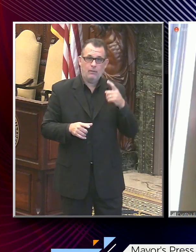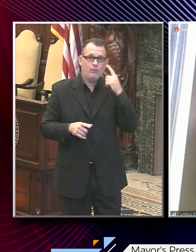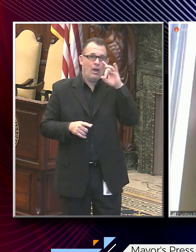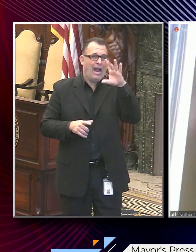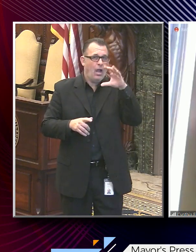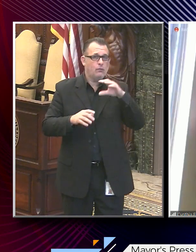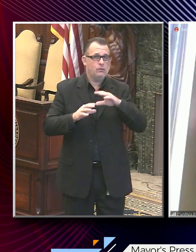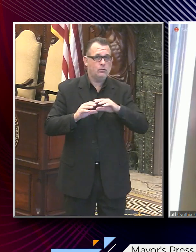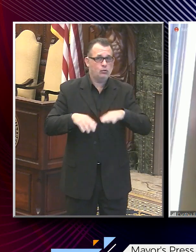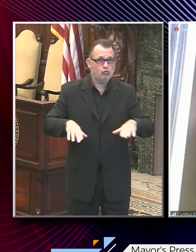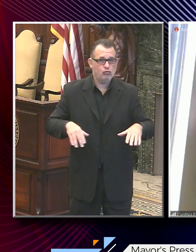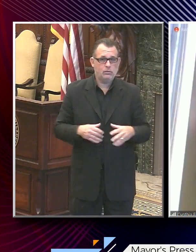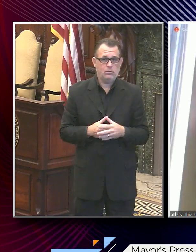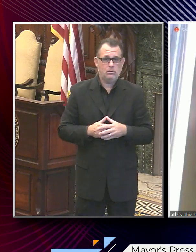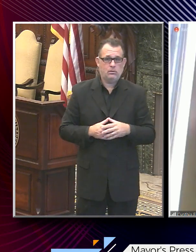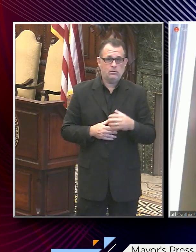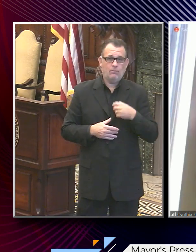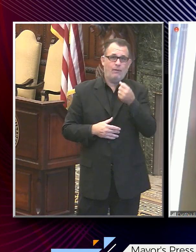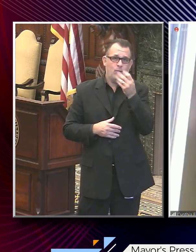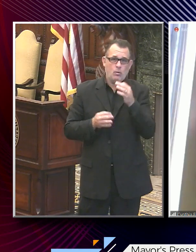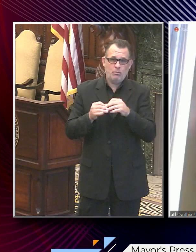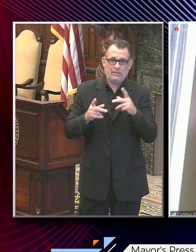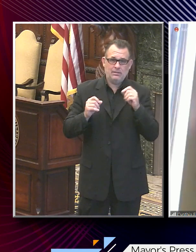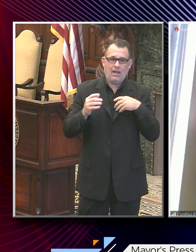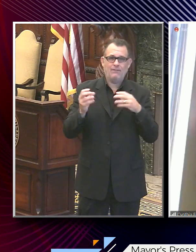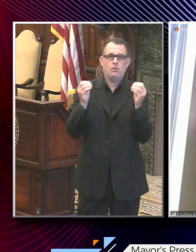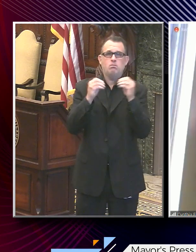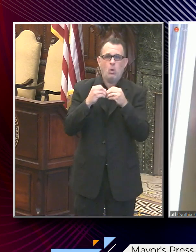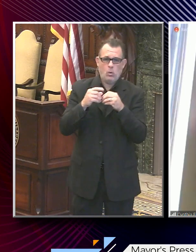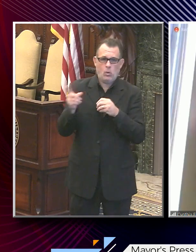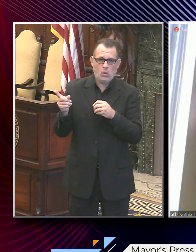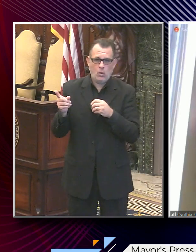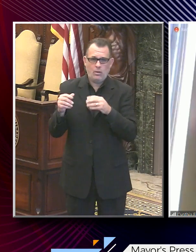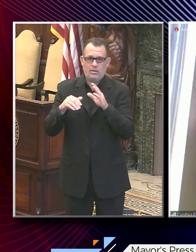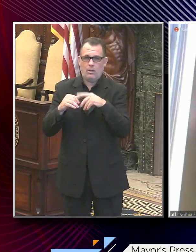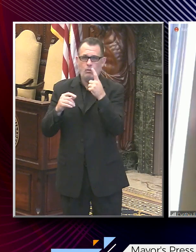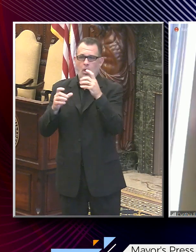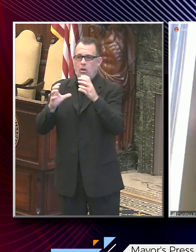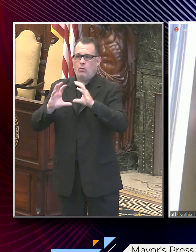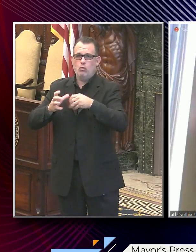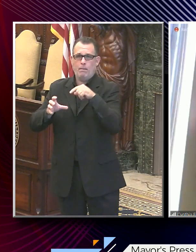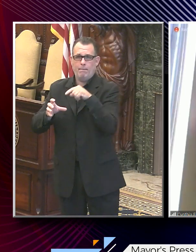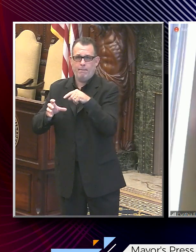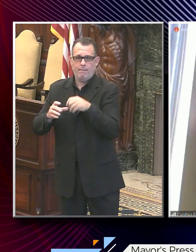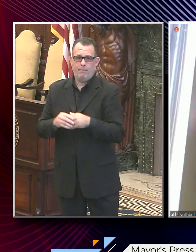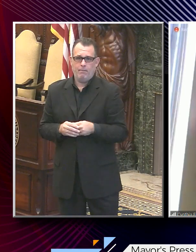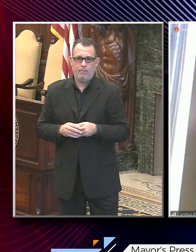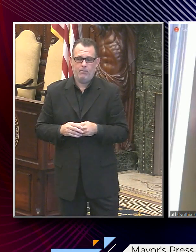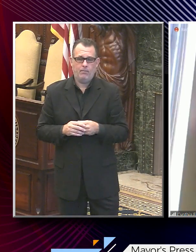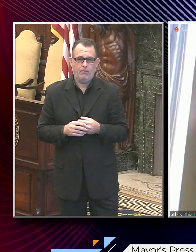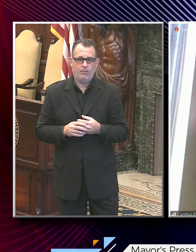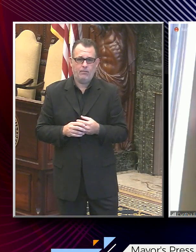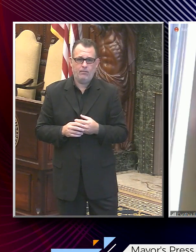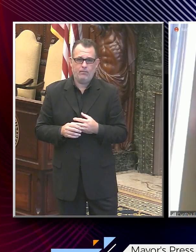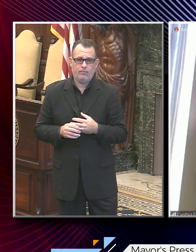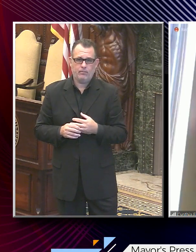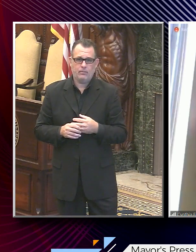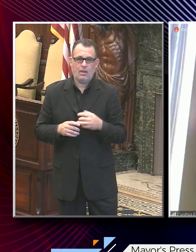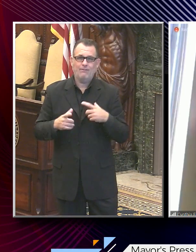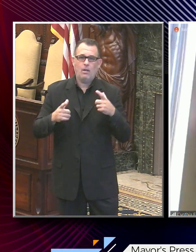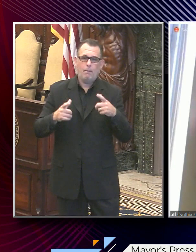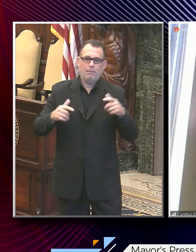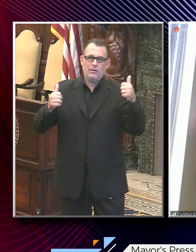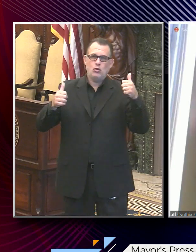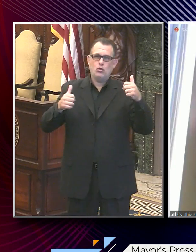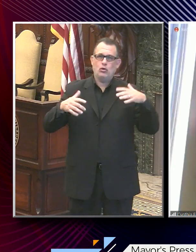There are a few sites that can have more than one cohort, but those are very large sites where the children wouldn't have